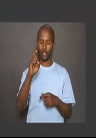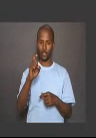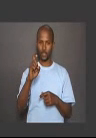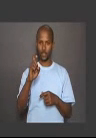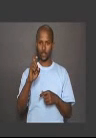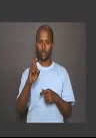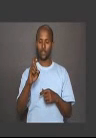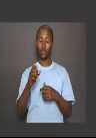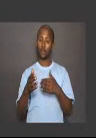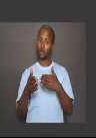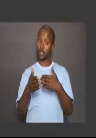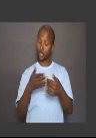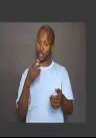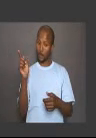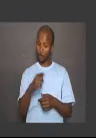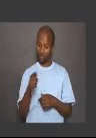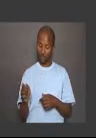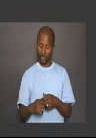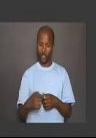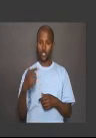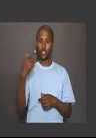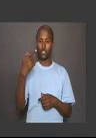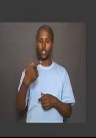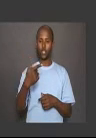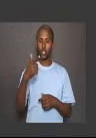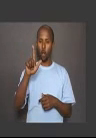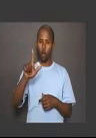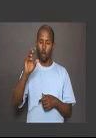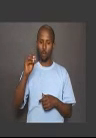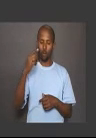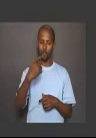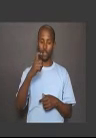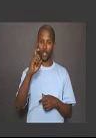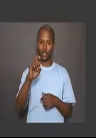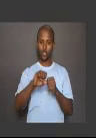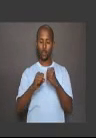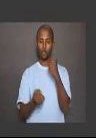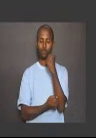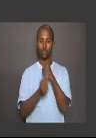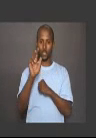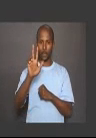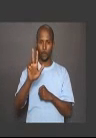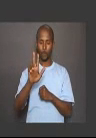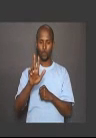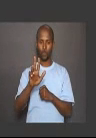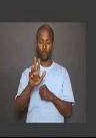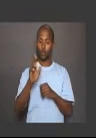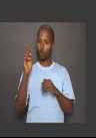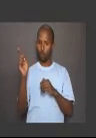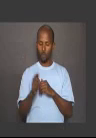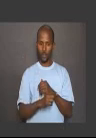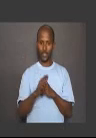Simplified, this is the logarithm of x to the base 3